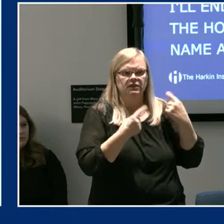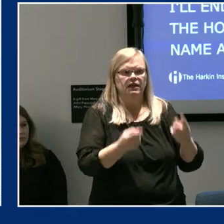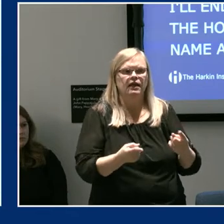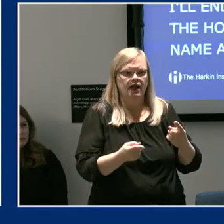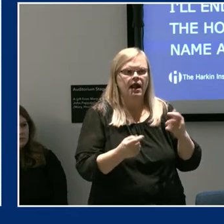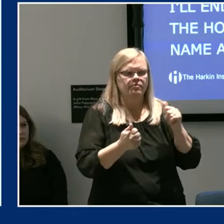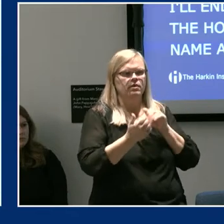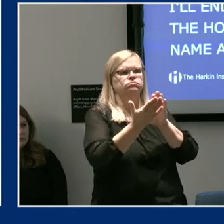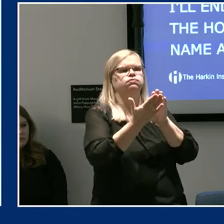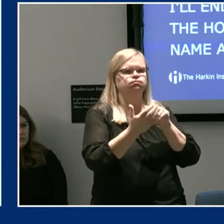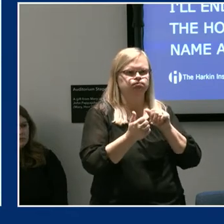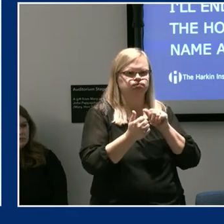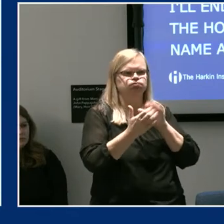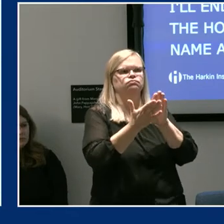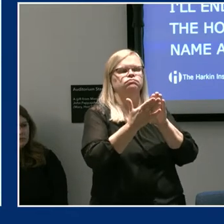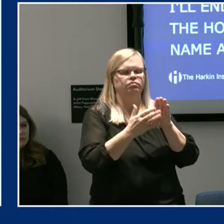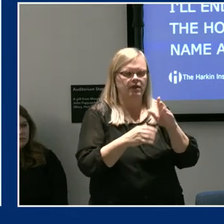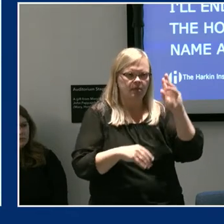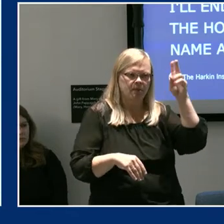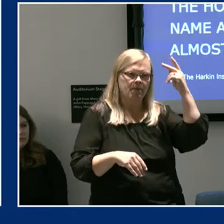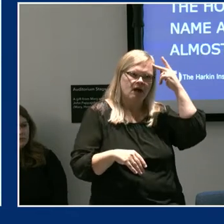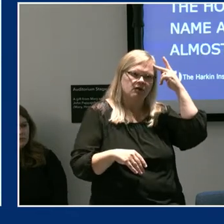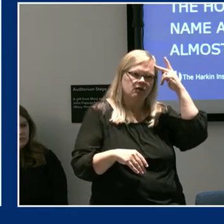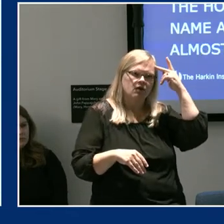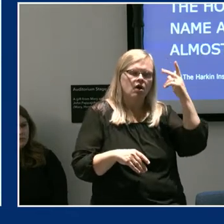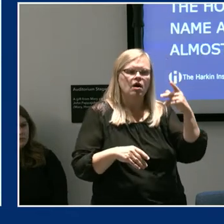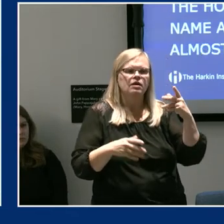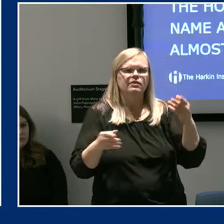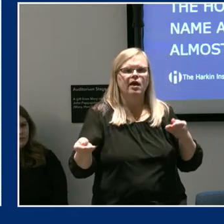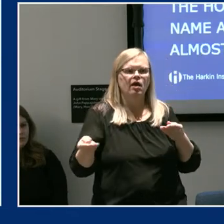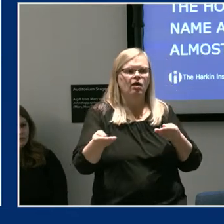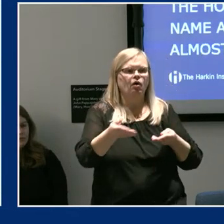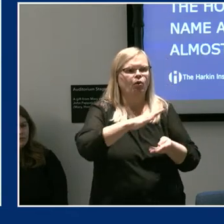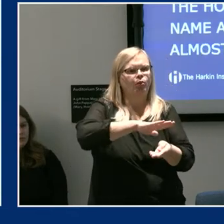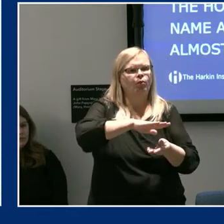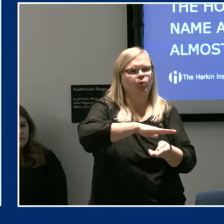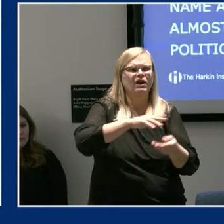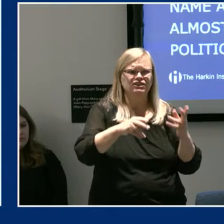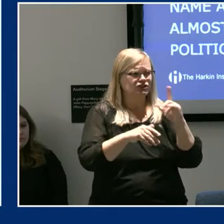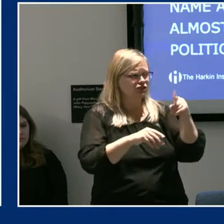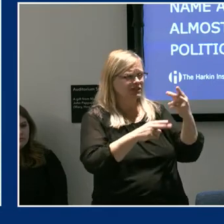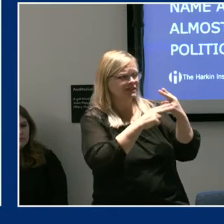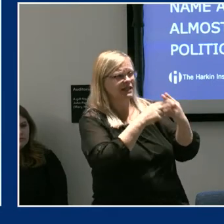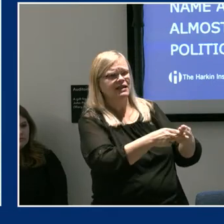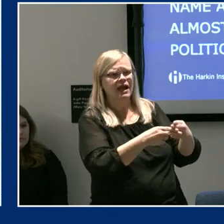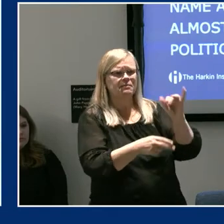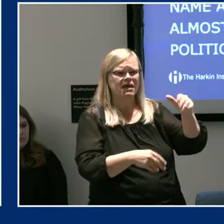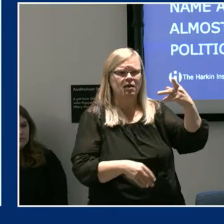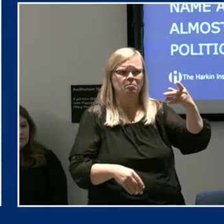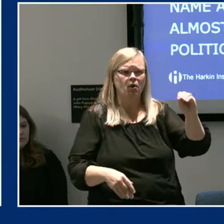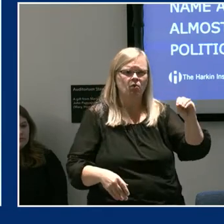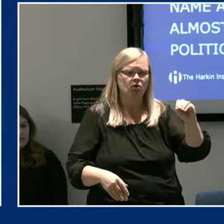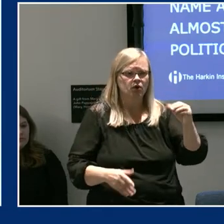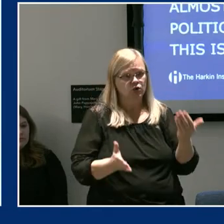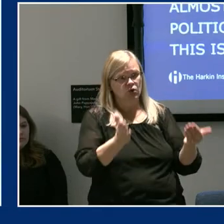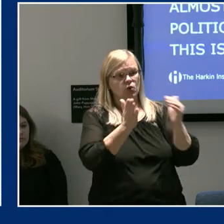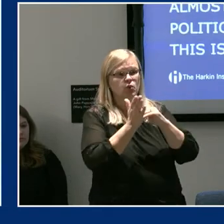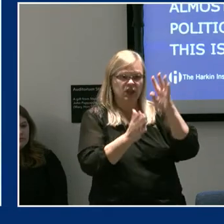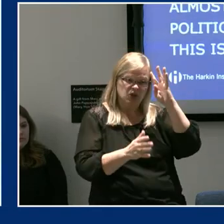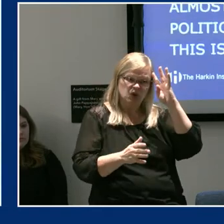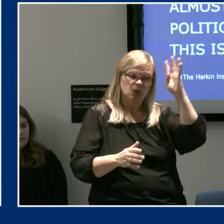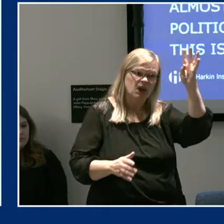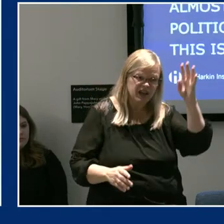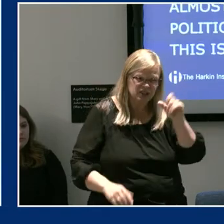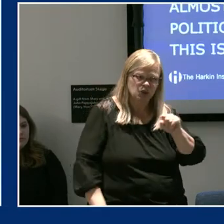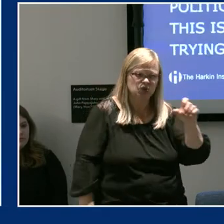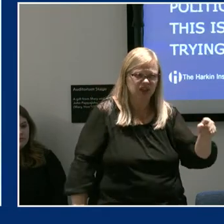run into the politics, the trade-offs. This is naming a post office. So think about trying to recreate Social